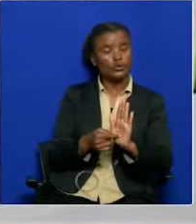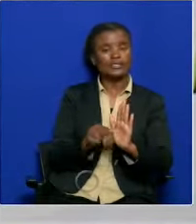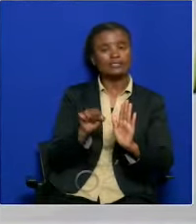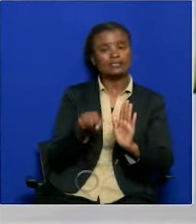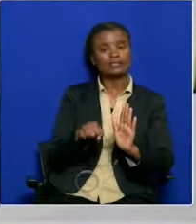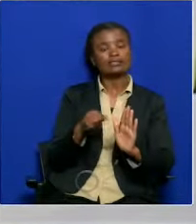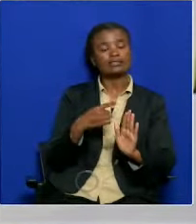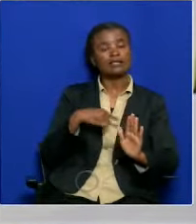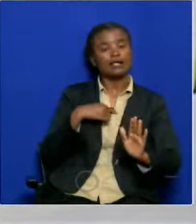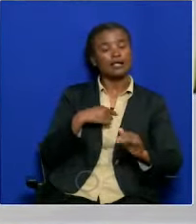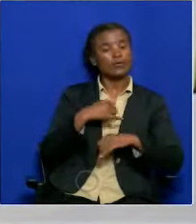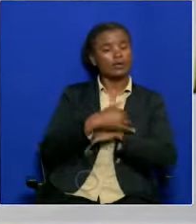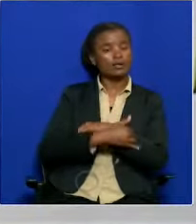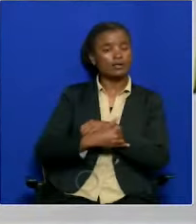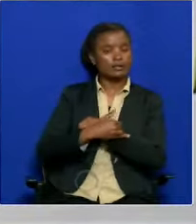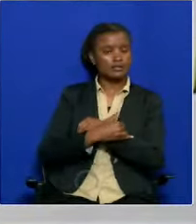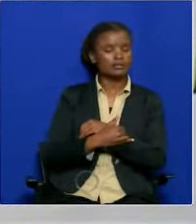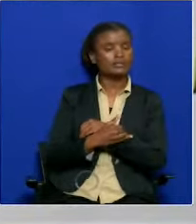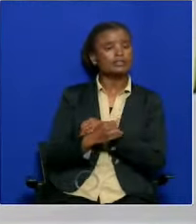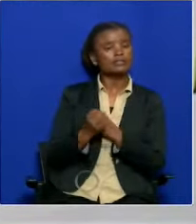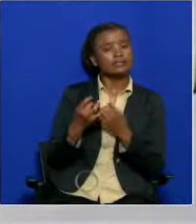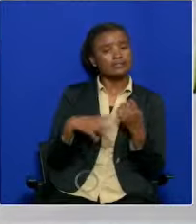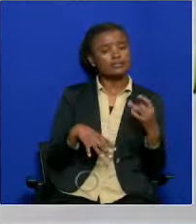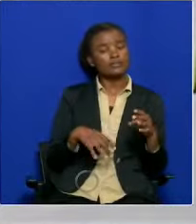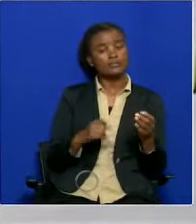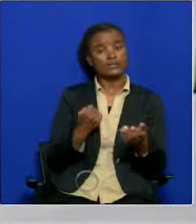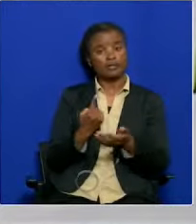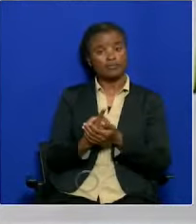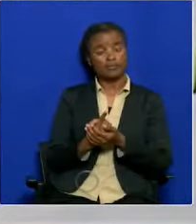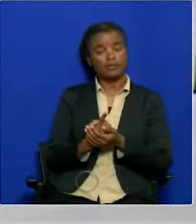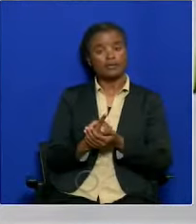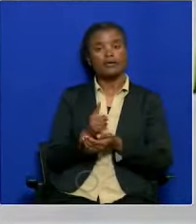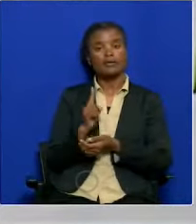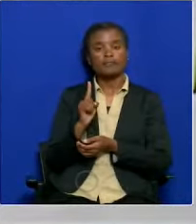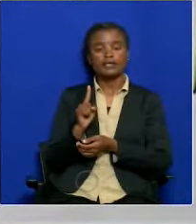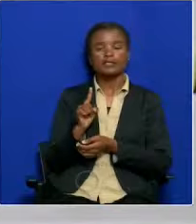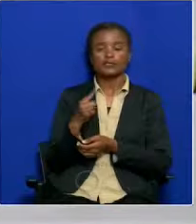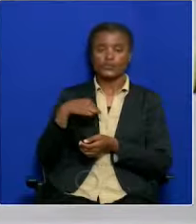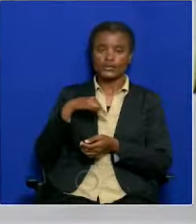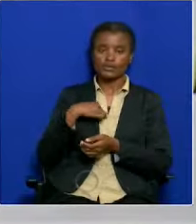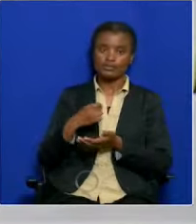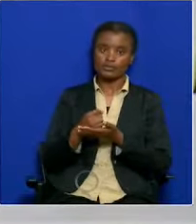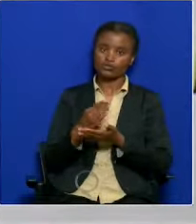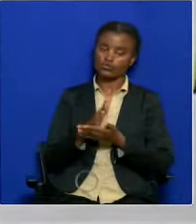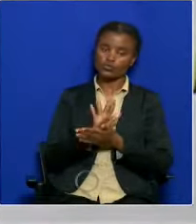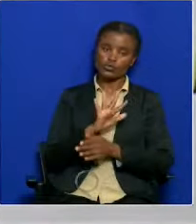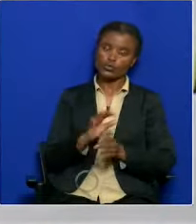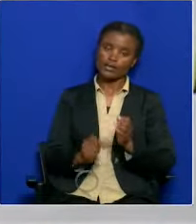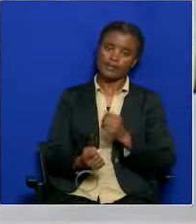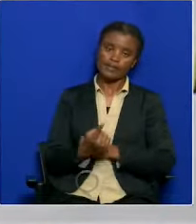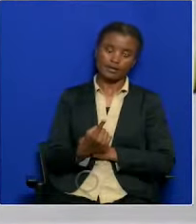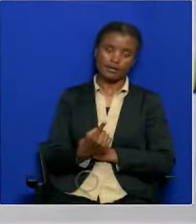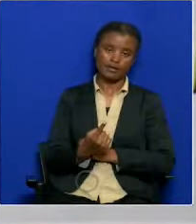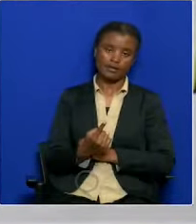to happen, but we need to make sure it doesn't happen. We are having even